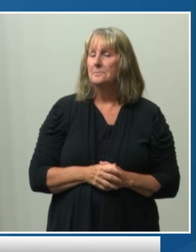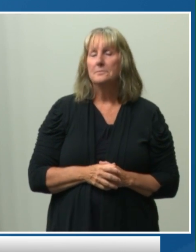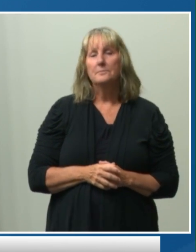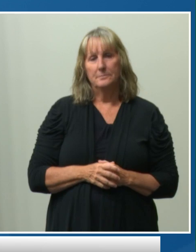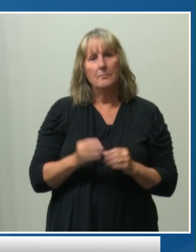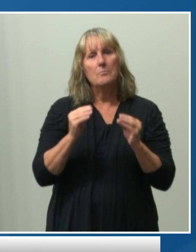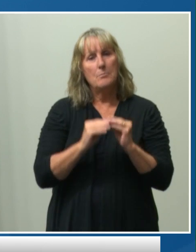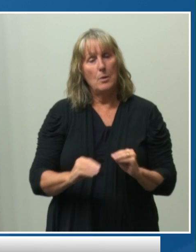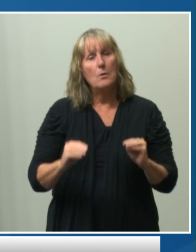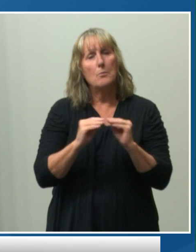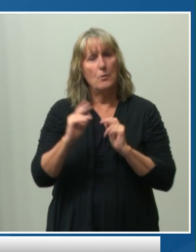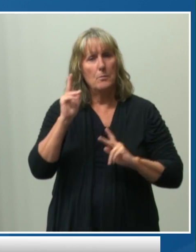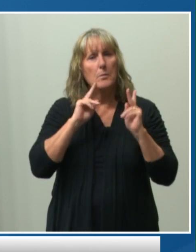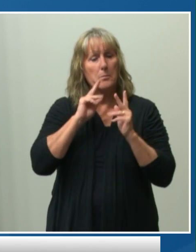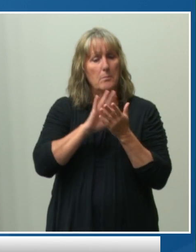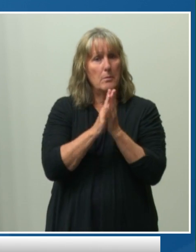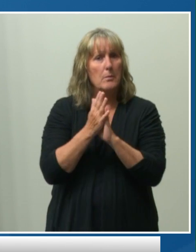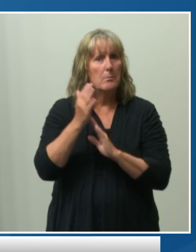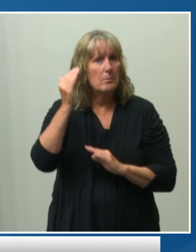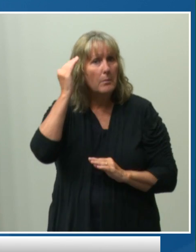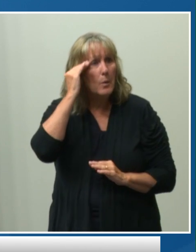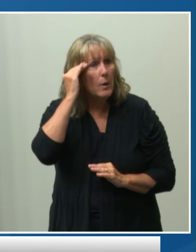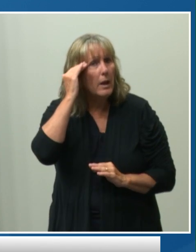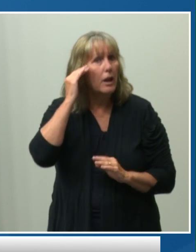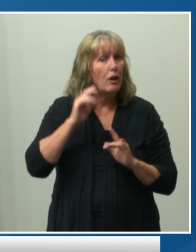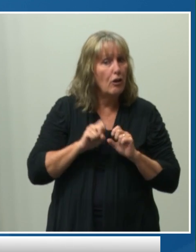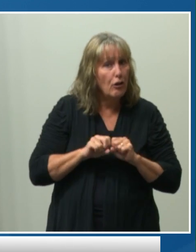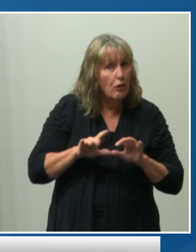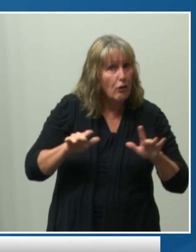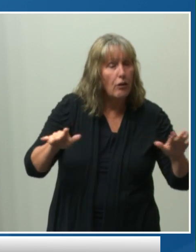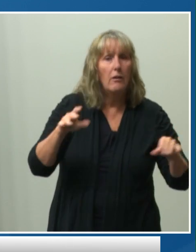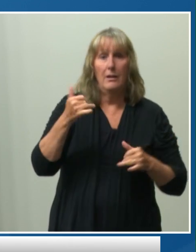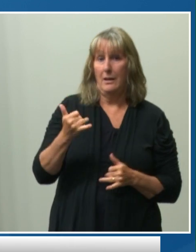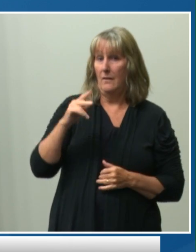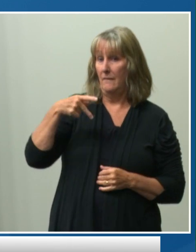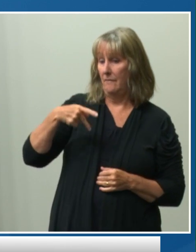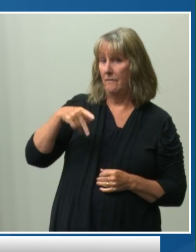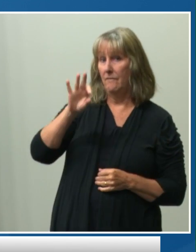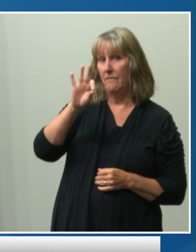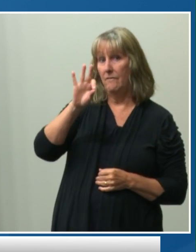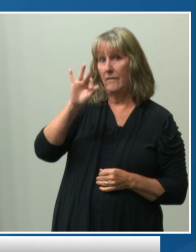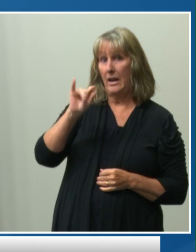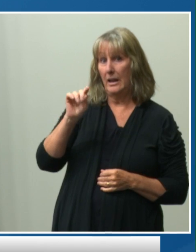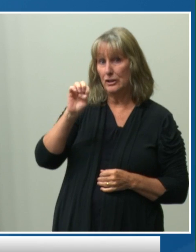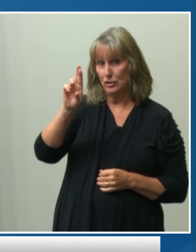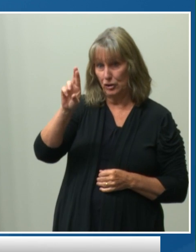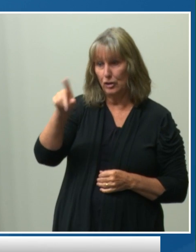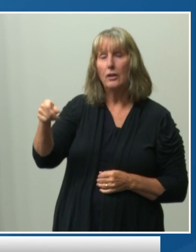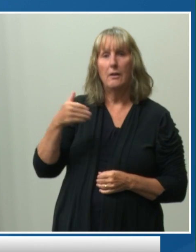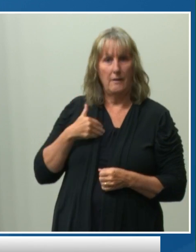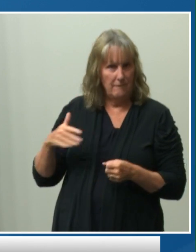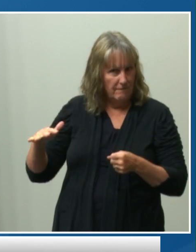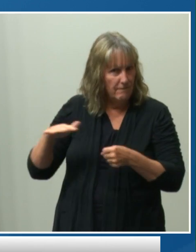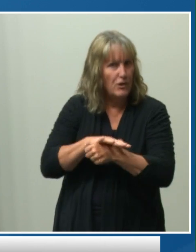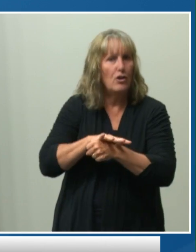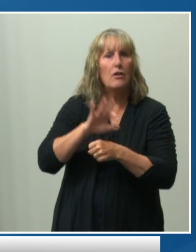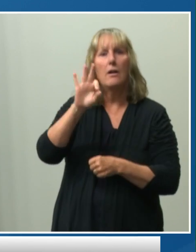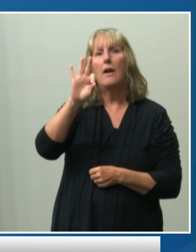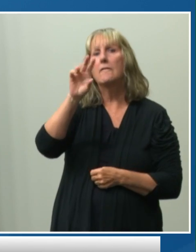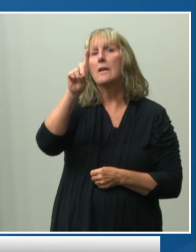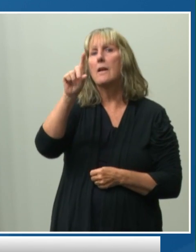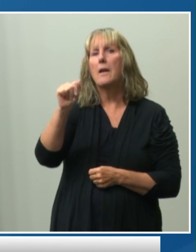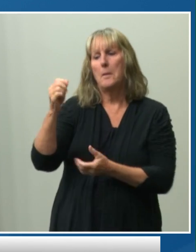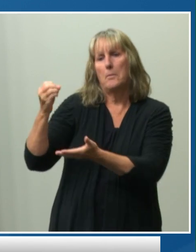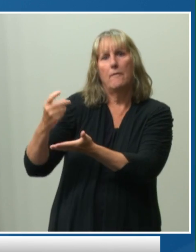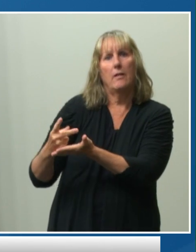As more people are becoming aware, is that the Pfizer vaccine does have full FDA approval. And that's a common question I've